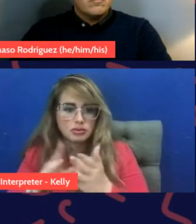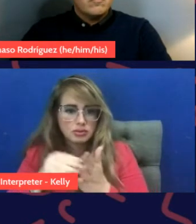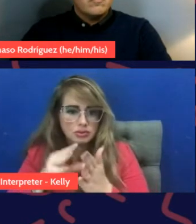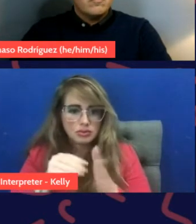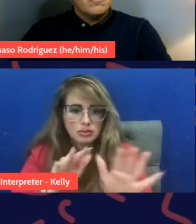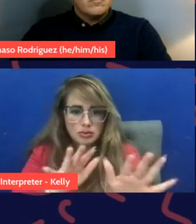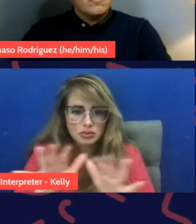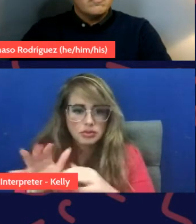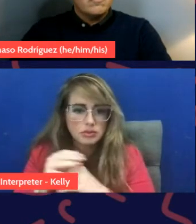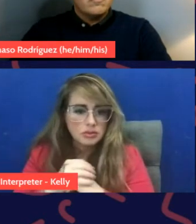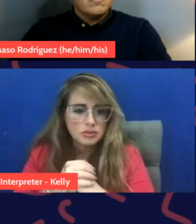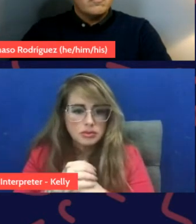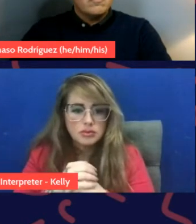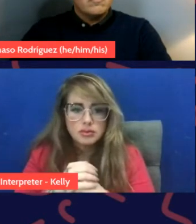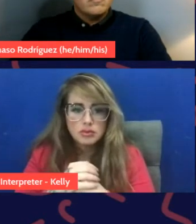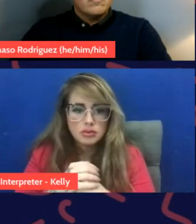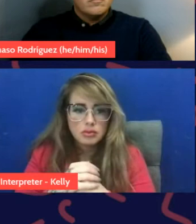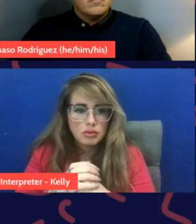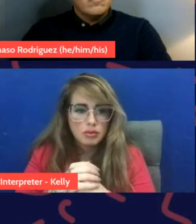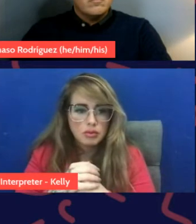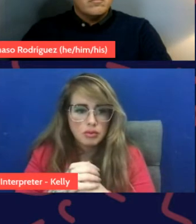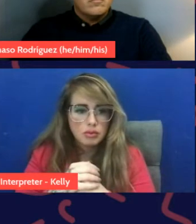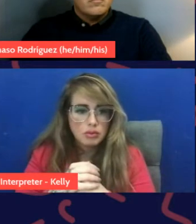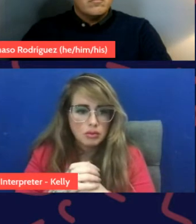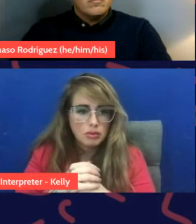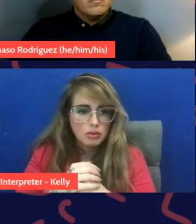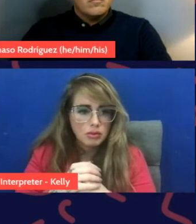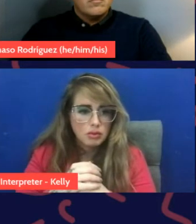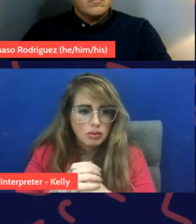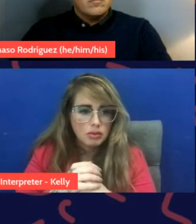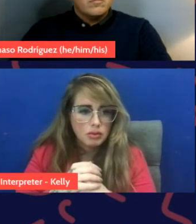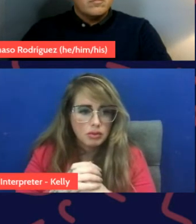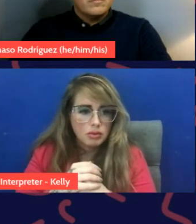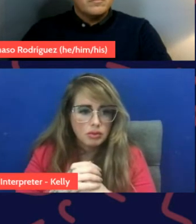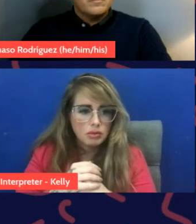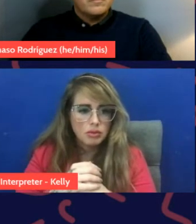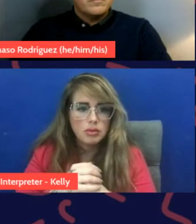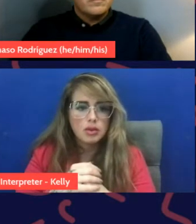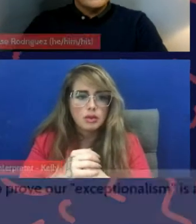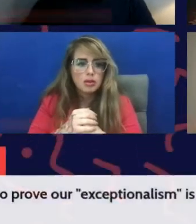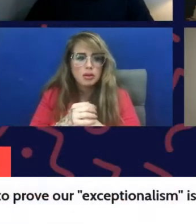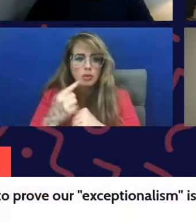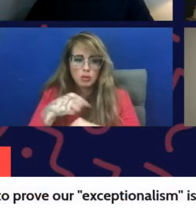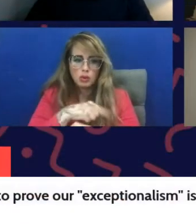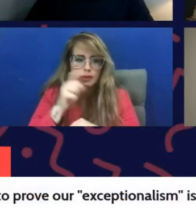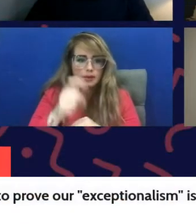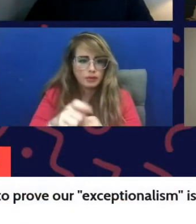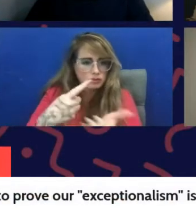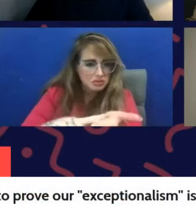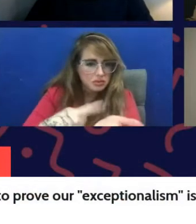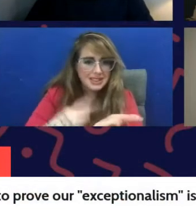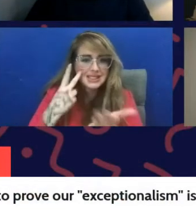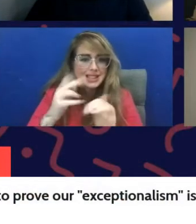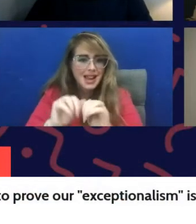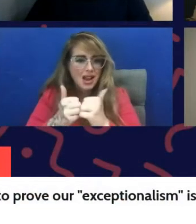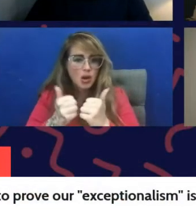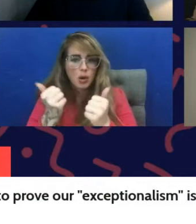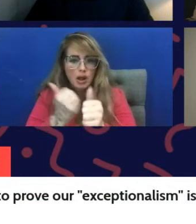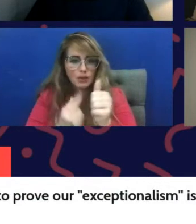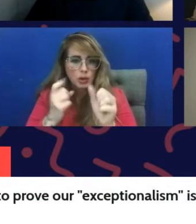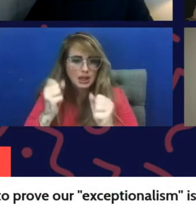Rosalba Rolón, start, you know, writing the story, Paul, and having everybody